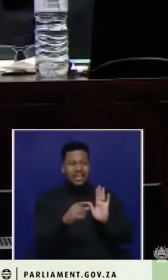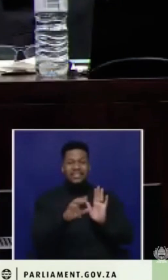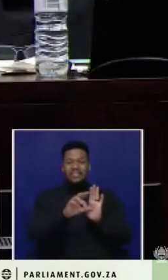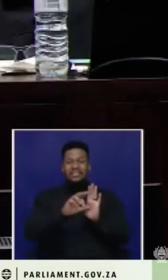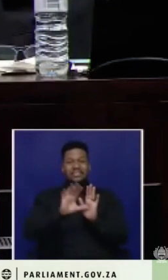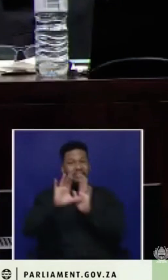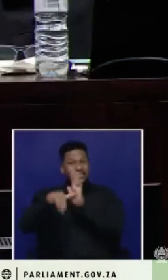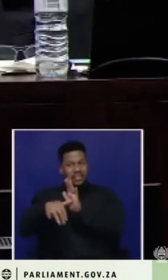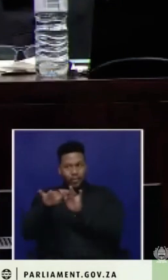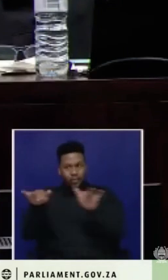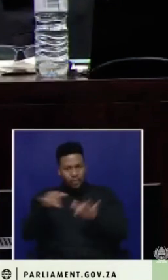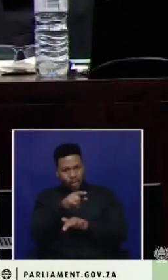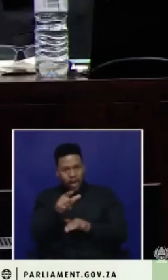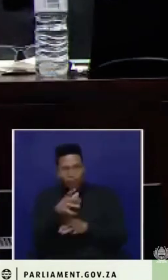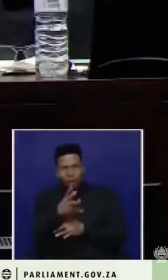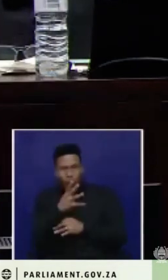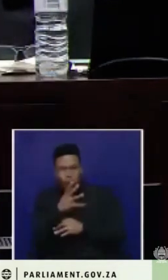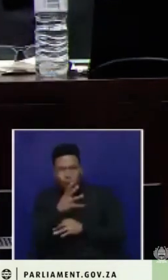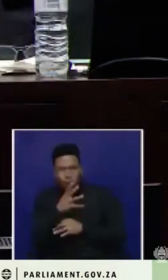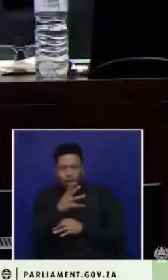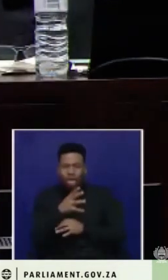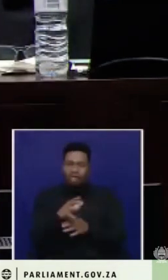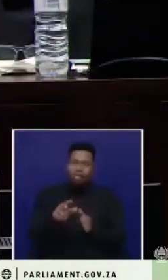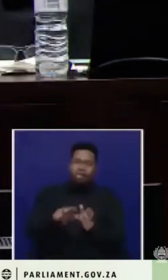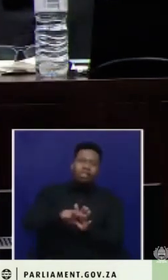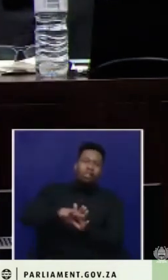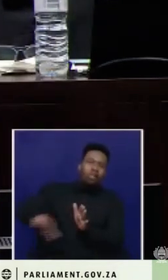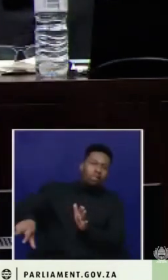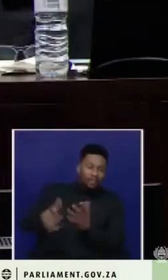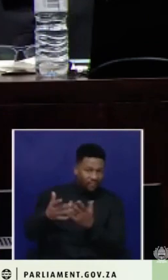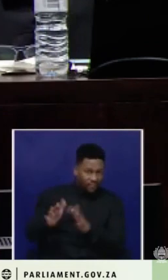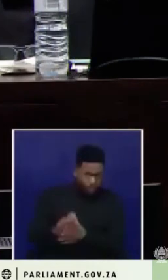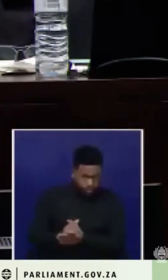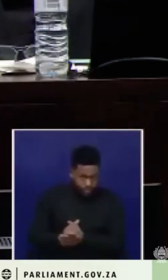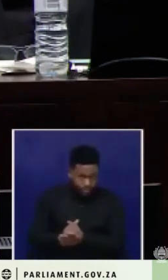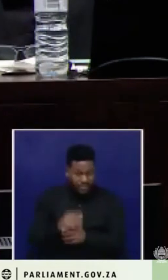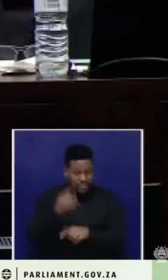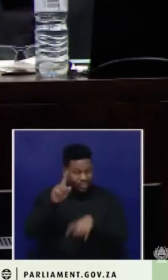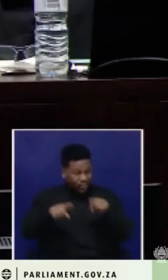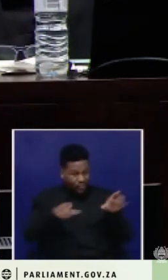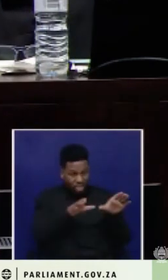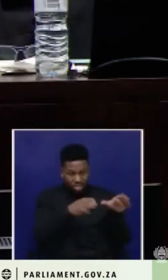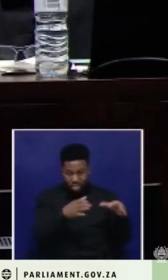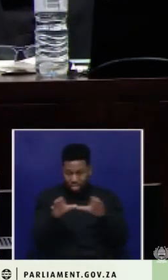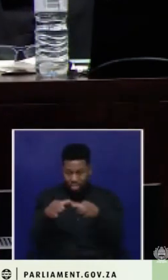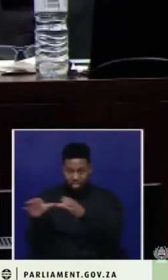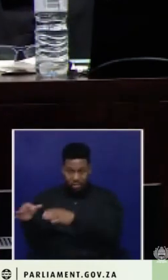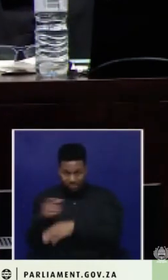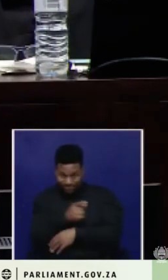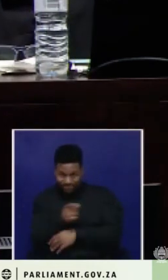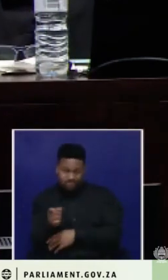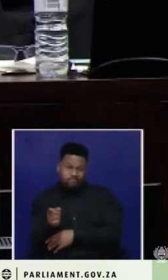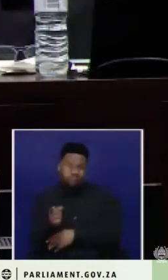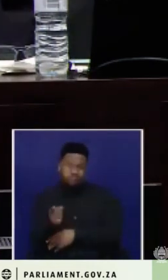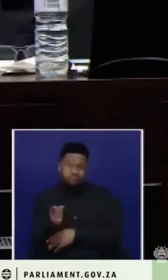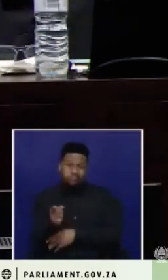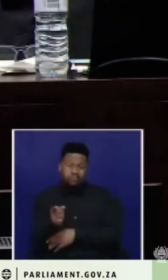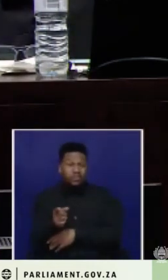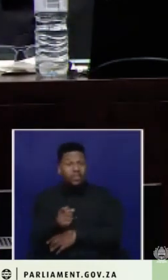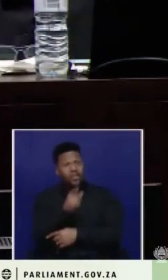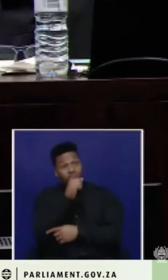that mainstreaming requires coordinated leadership across sectors. Government is seen to be failing people